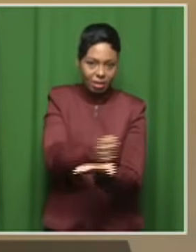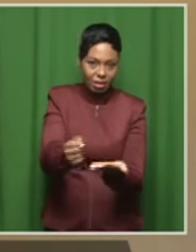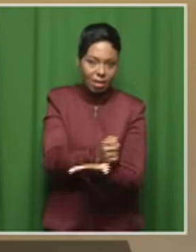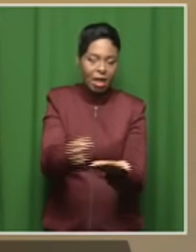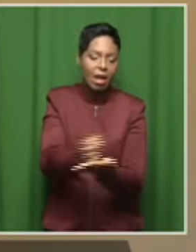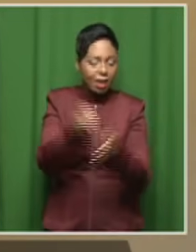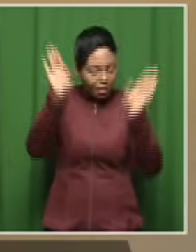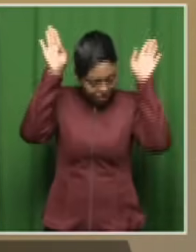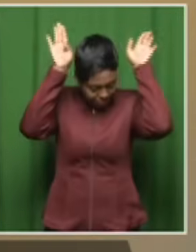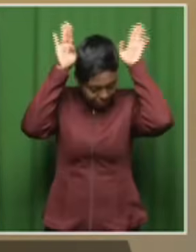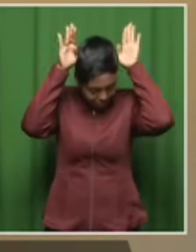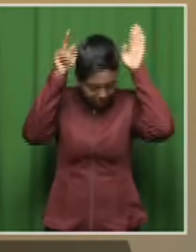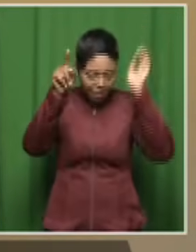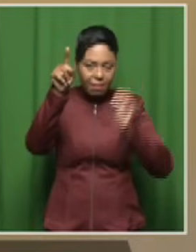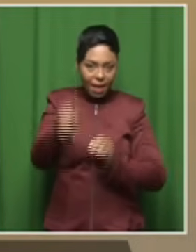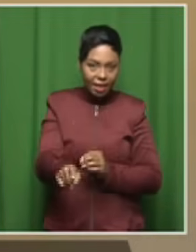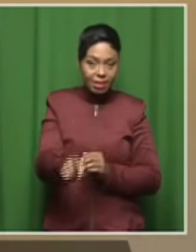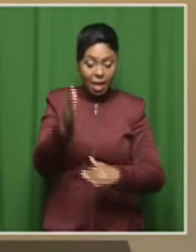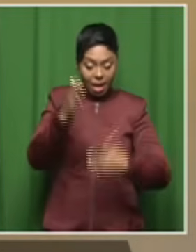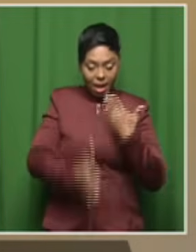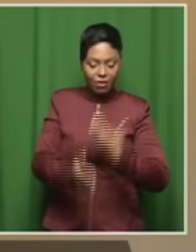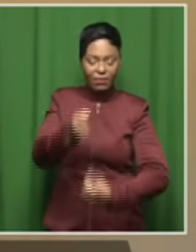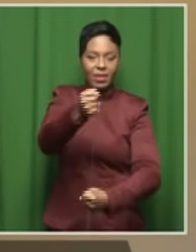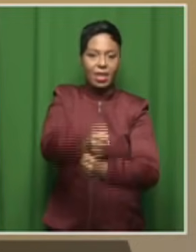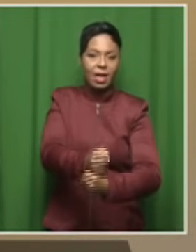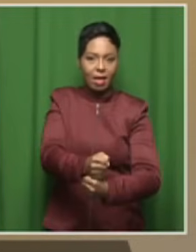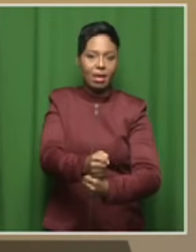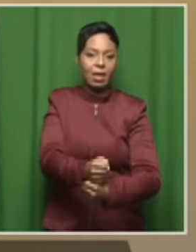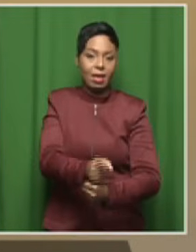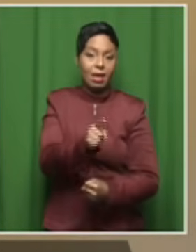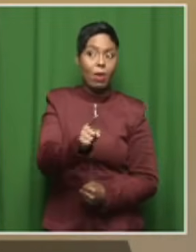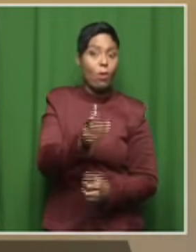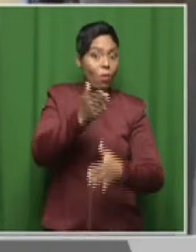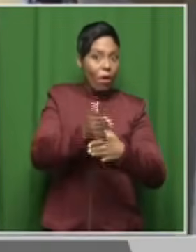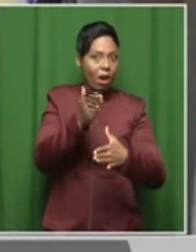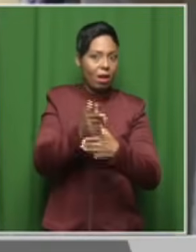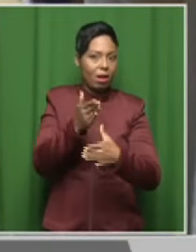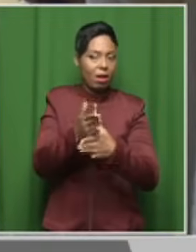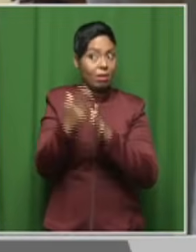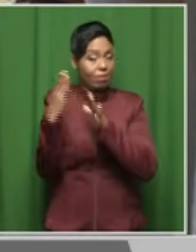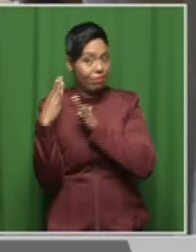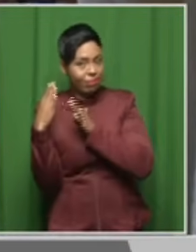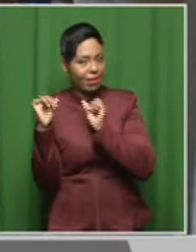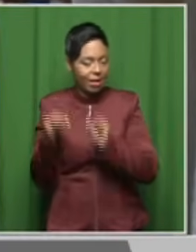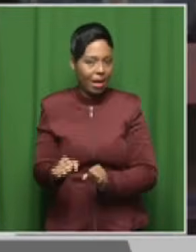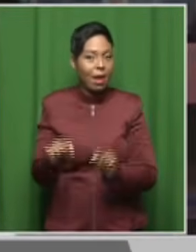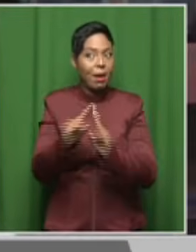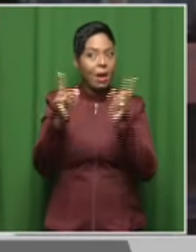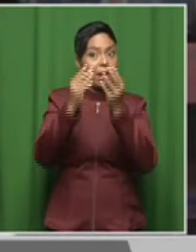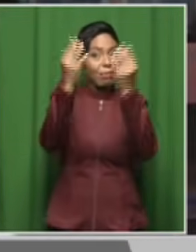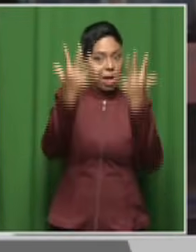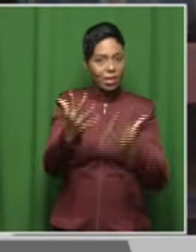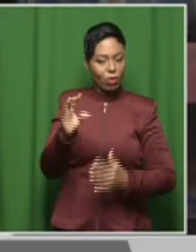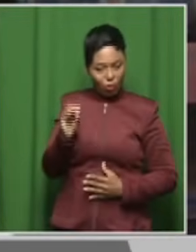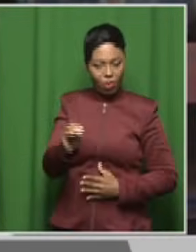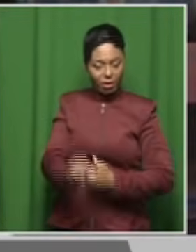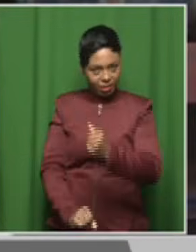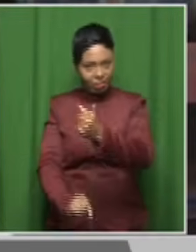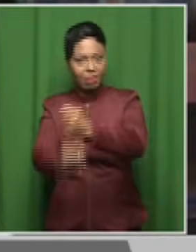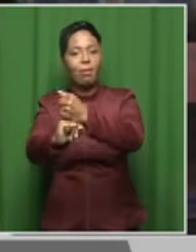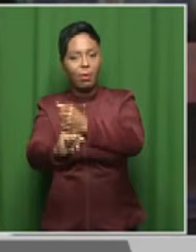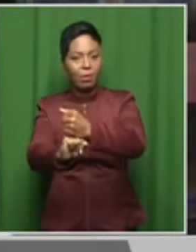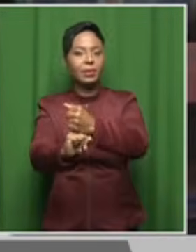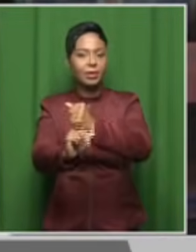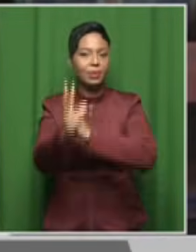childhood development by the end of this year. It's an enormous task. The budget does support it, and I'm really pleased to have heard